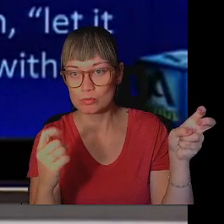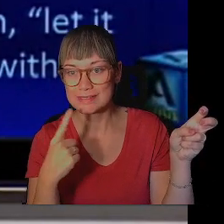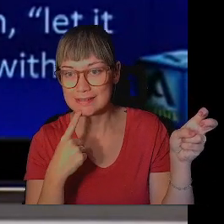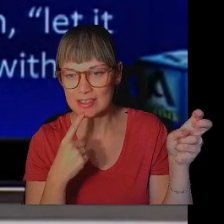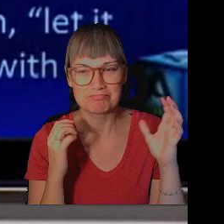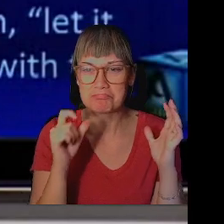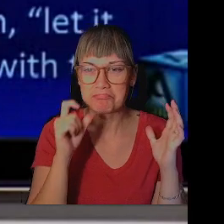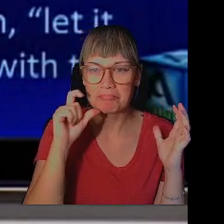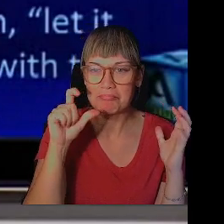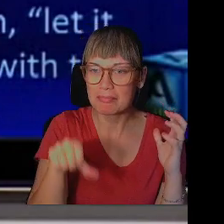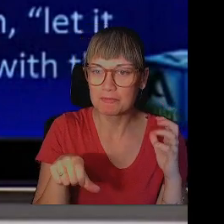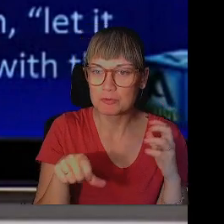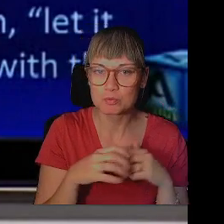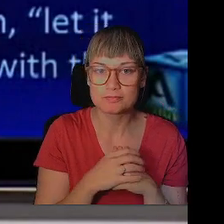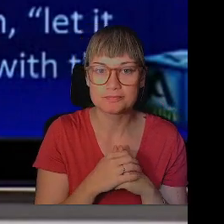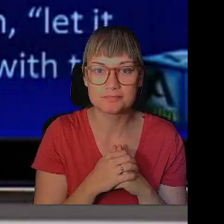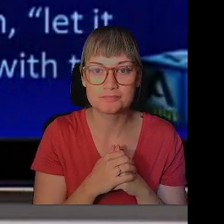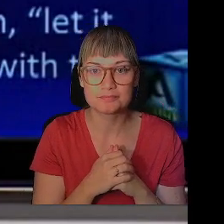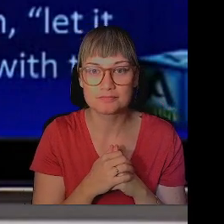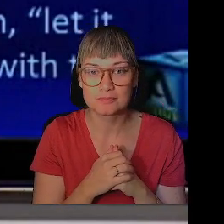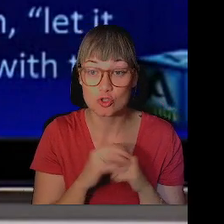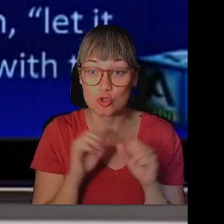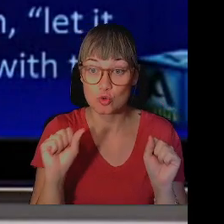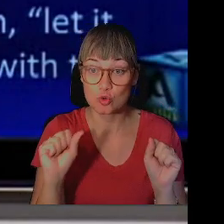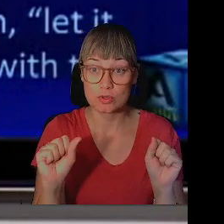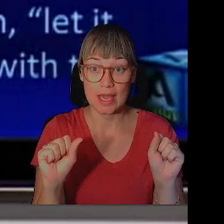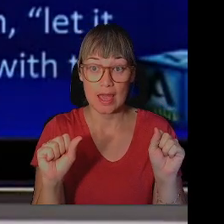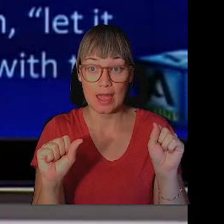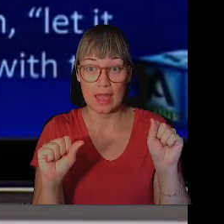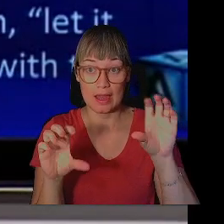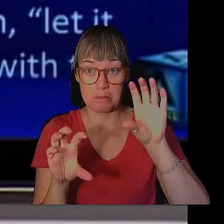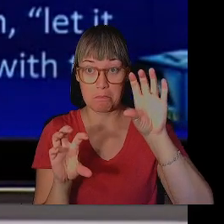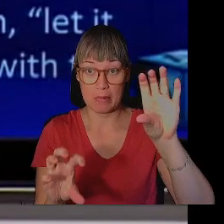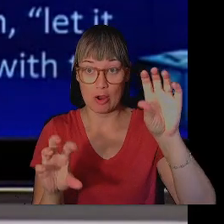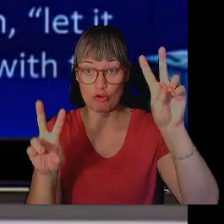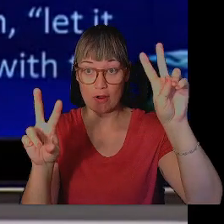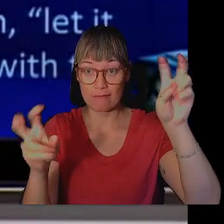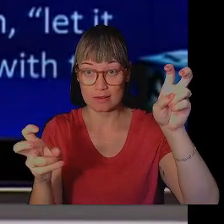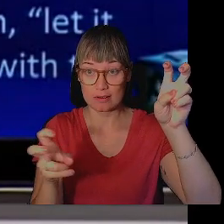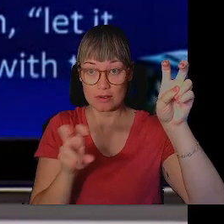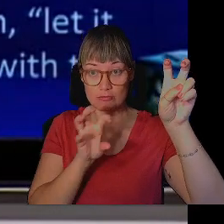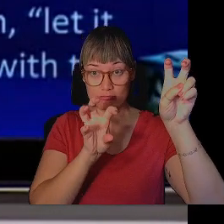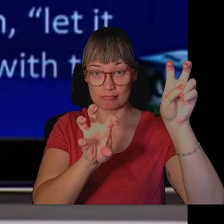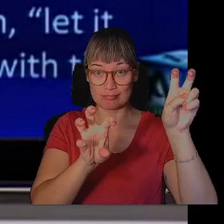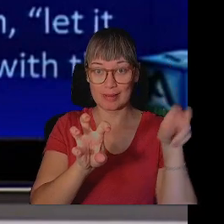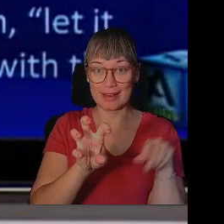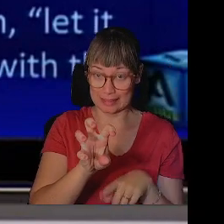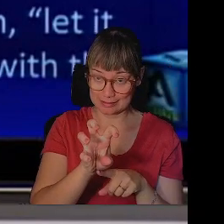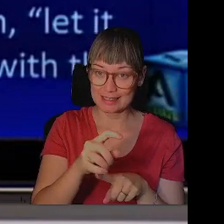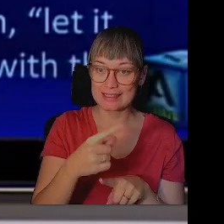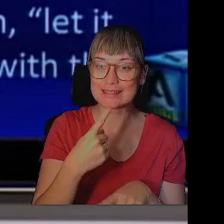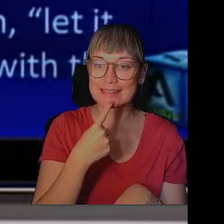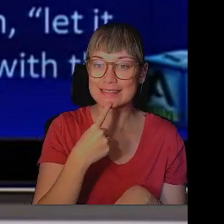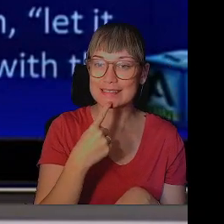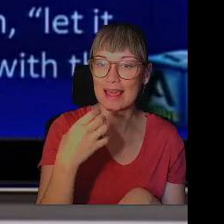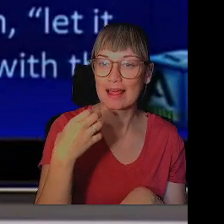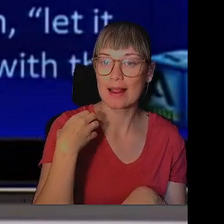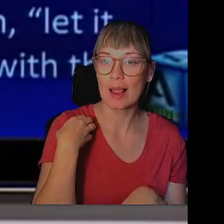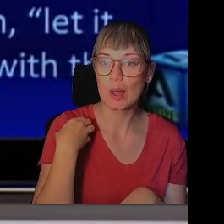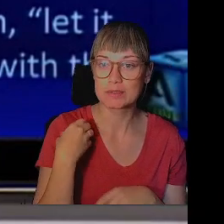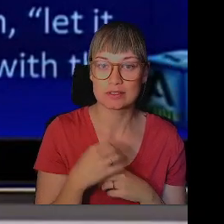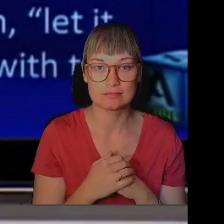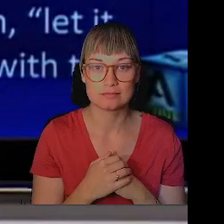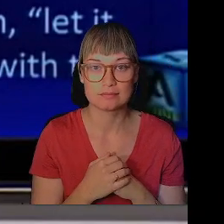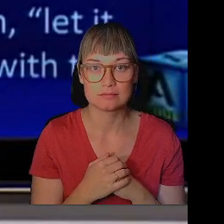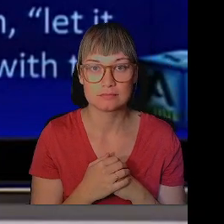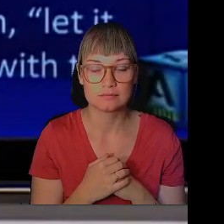does it. Very well said the captain. Here we have a speaker tag and identification there. Let's check out punctuation, okay? Of